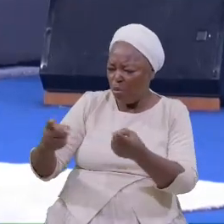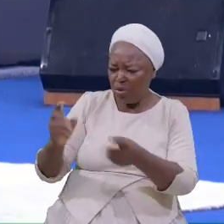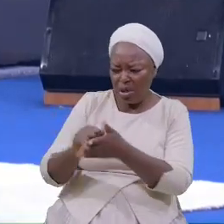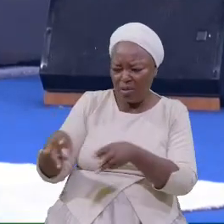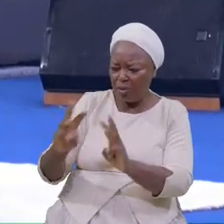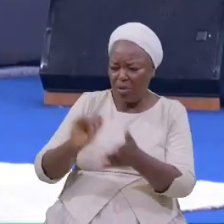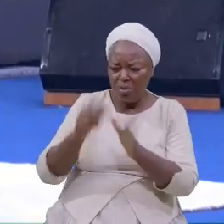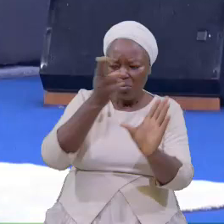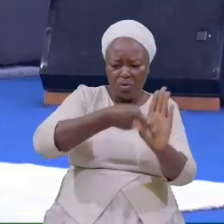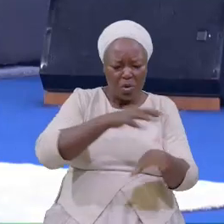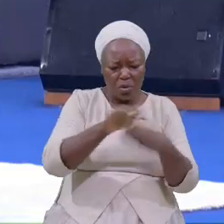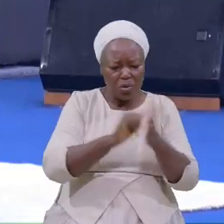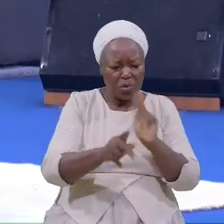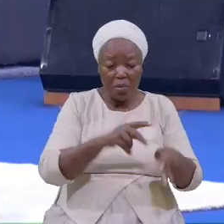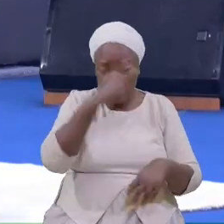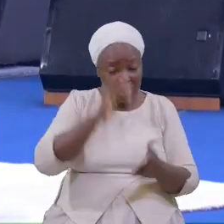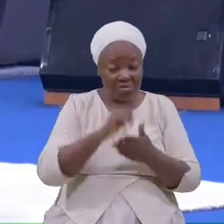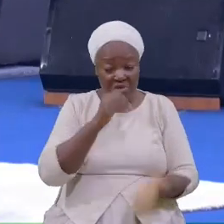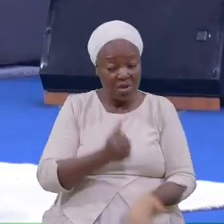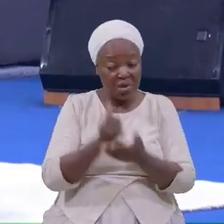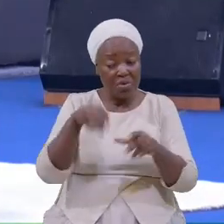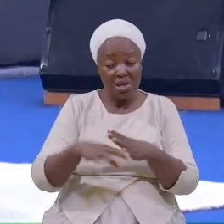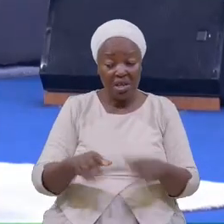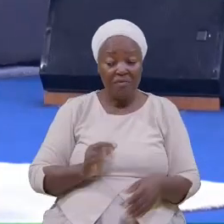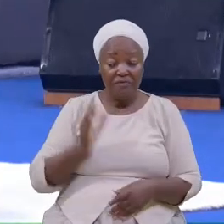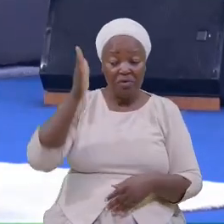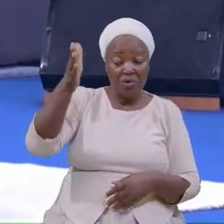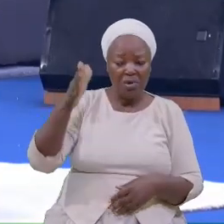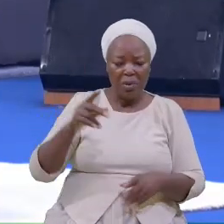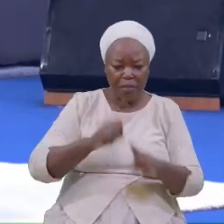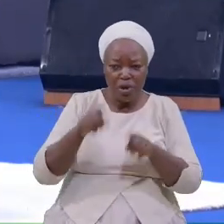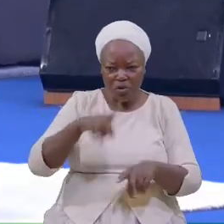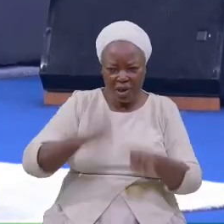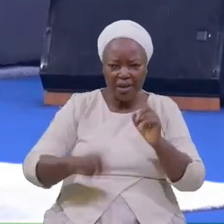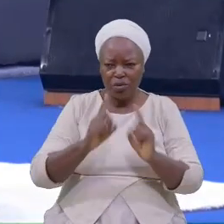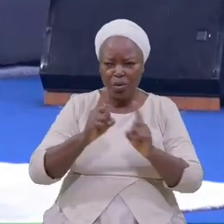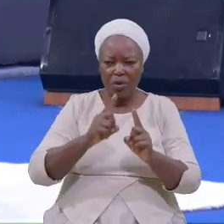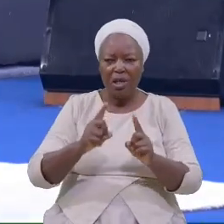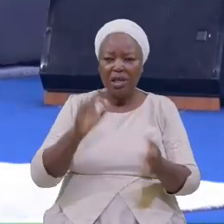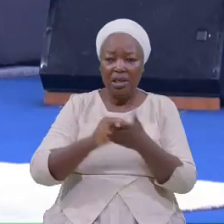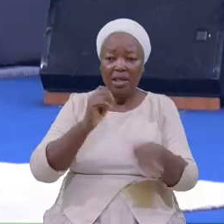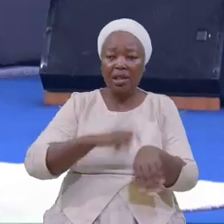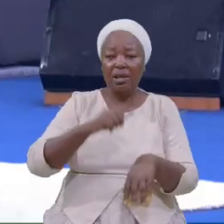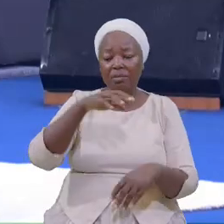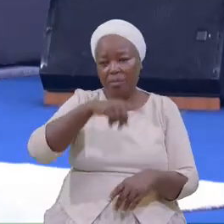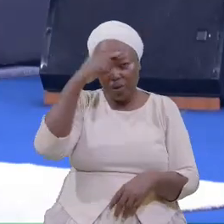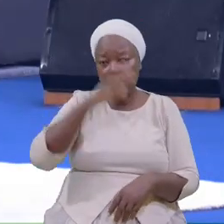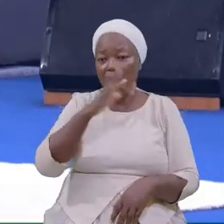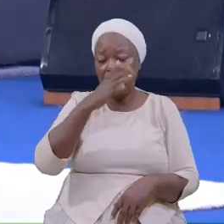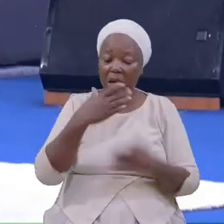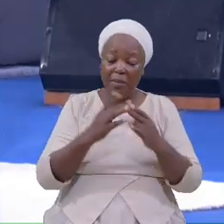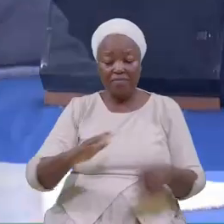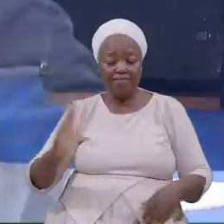people because it will not help you in life. You couldn't talk at that time because you thought your mother